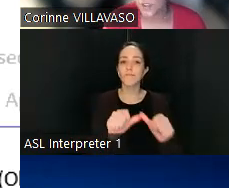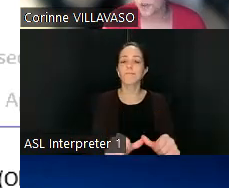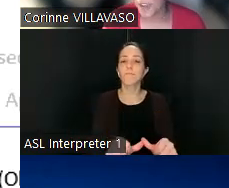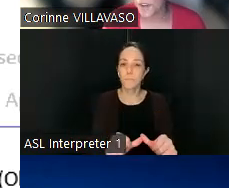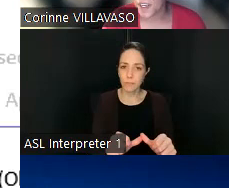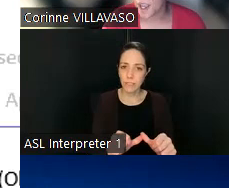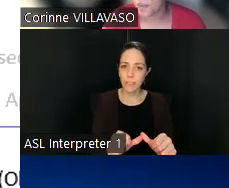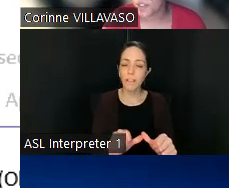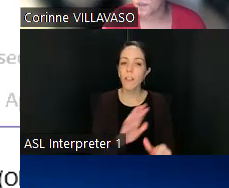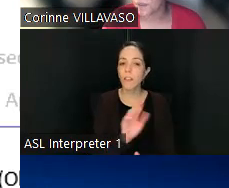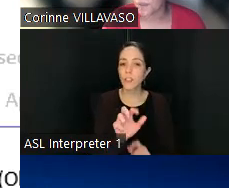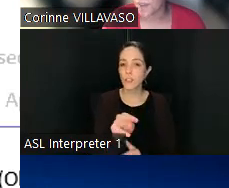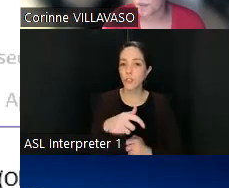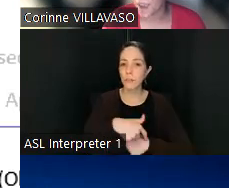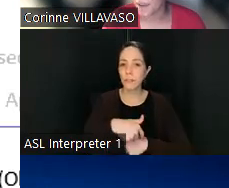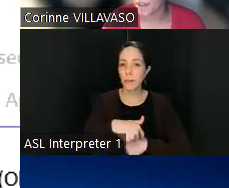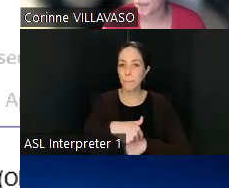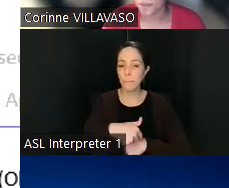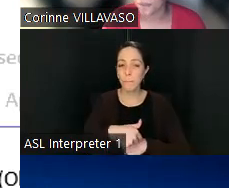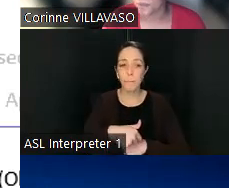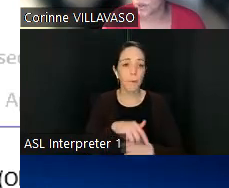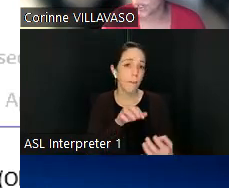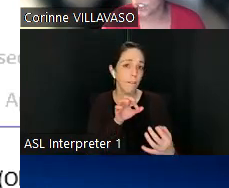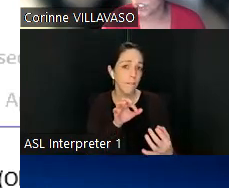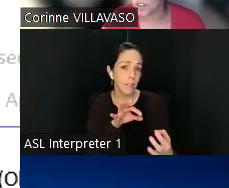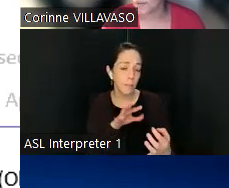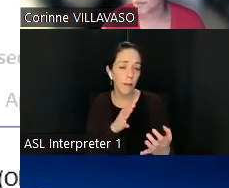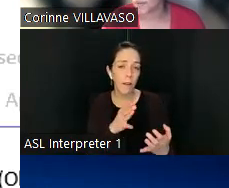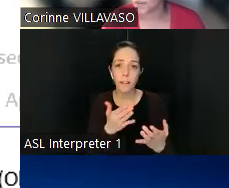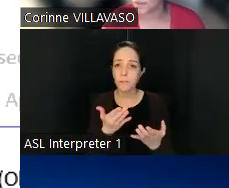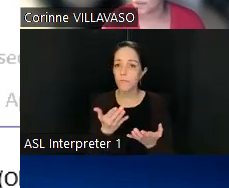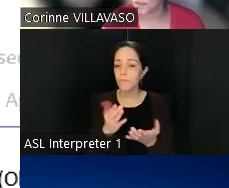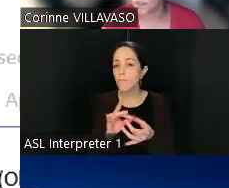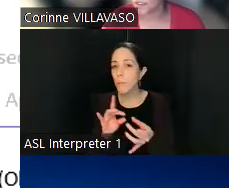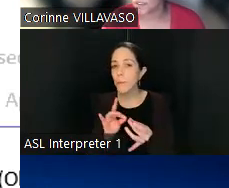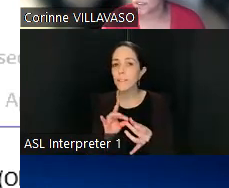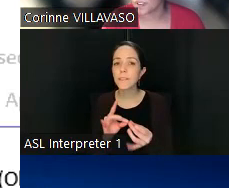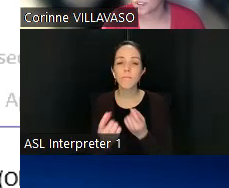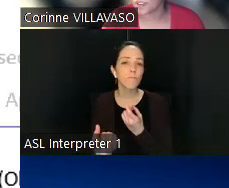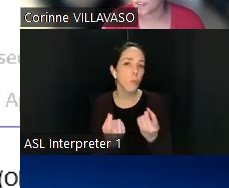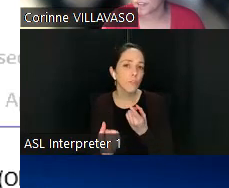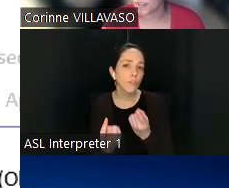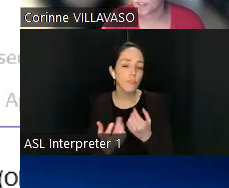Thank you. Do we have any comments, feedback, questions?